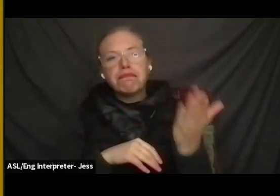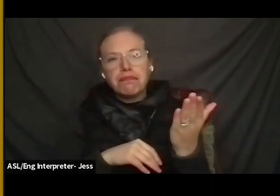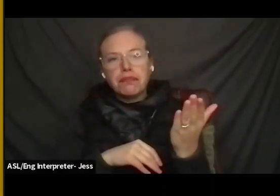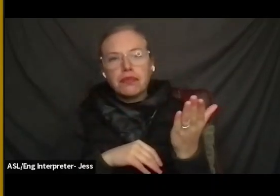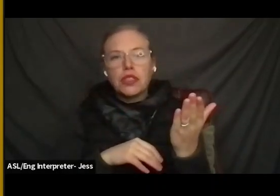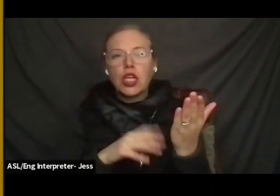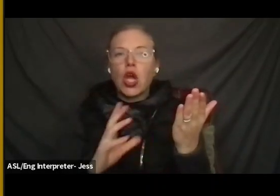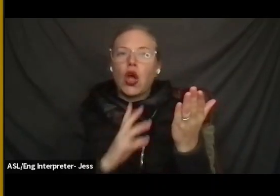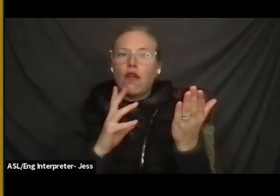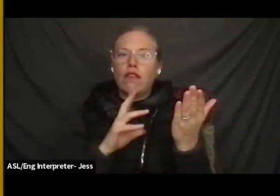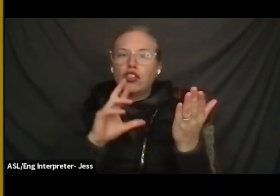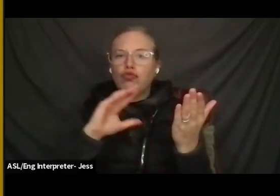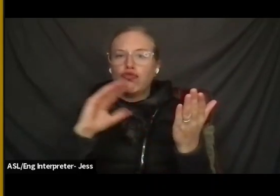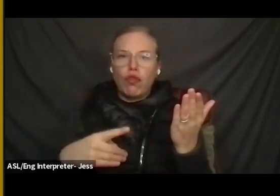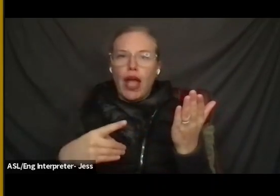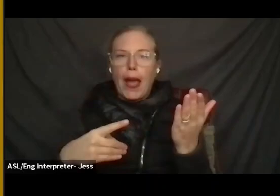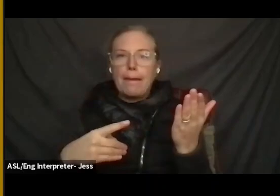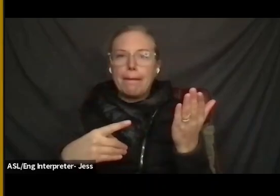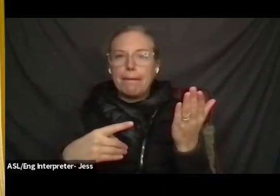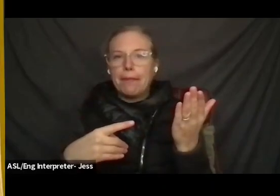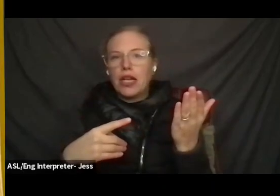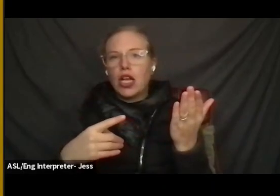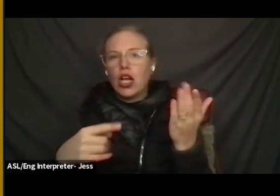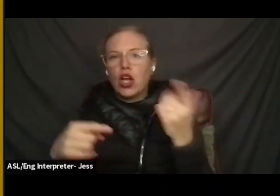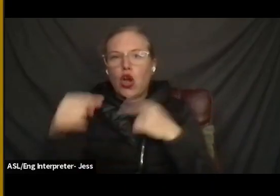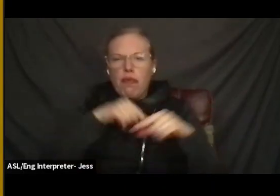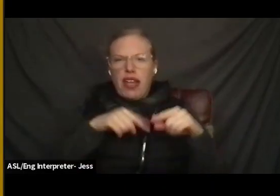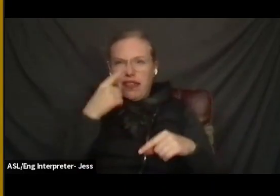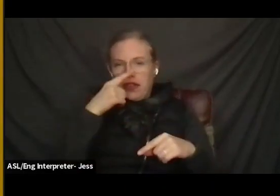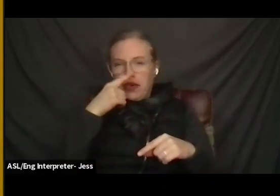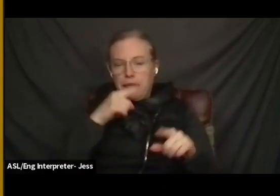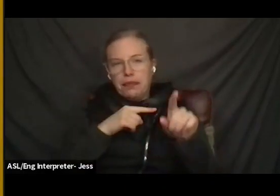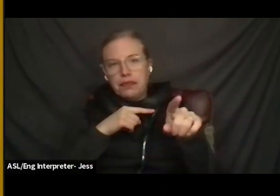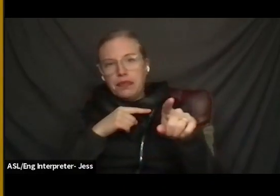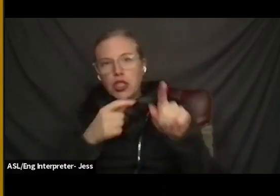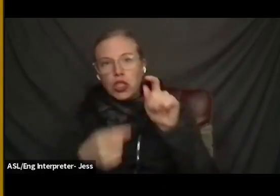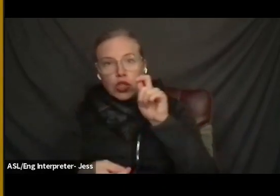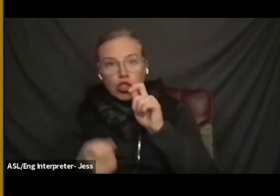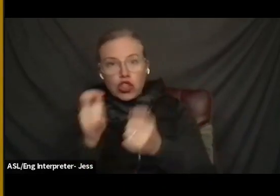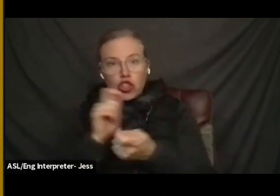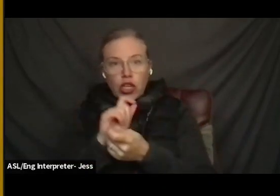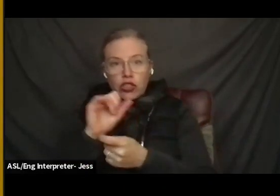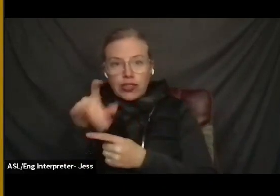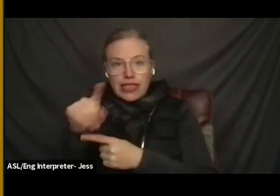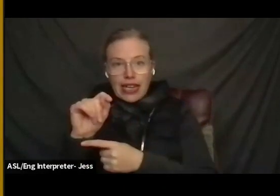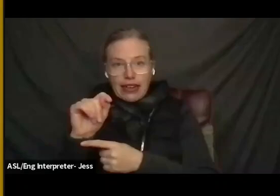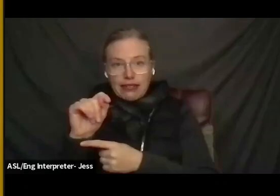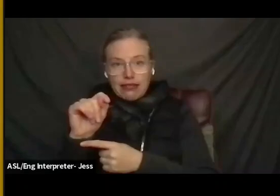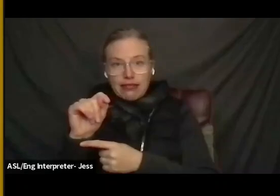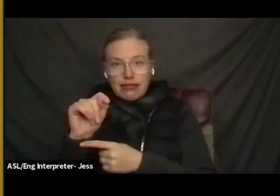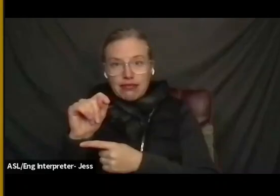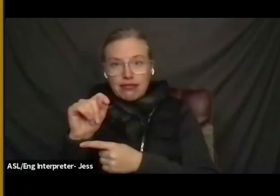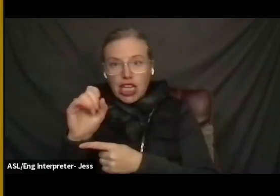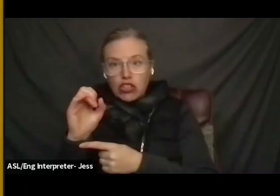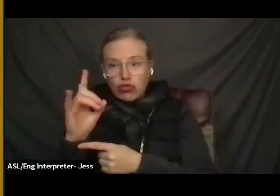Official ramp, that's the building official ramp builds. Go back a little bit, Ashley. And if you wanted to change that setting, we could, Ashley.